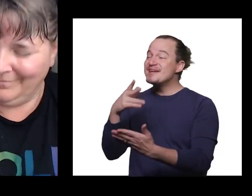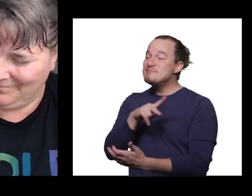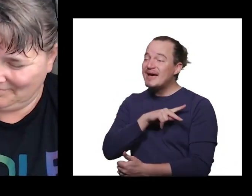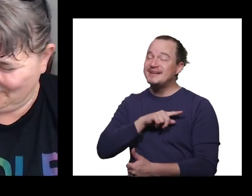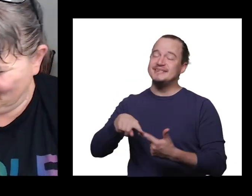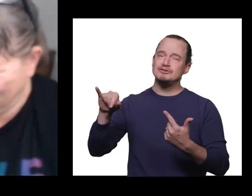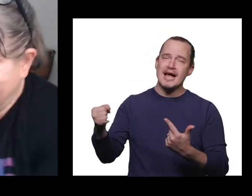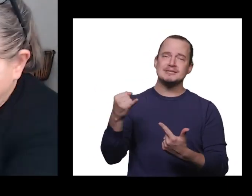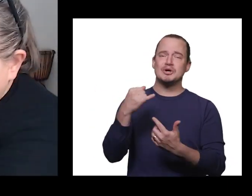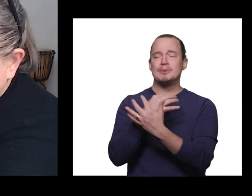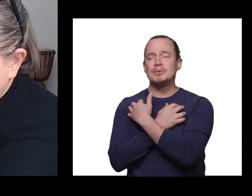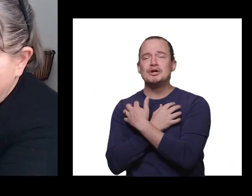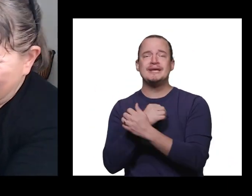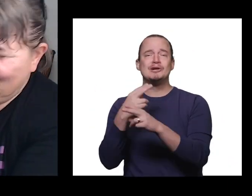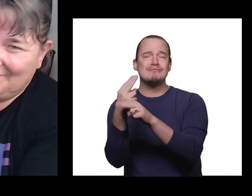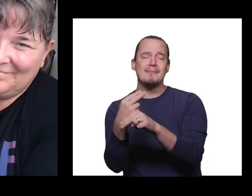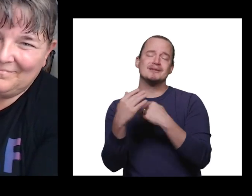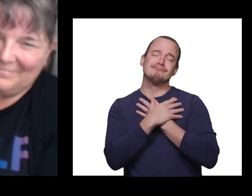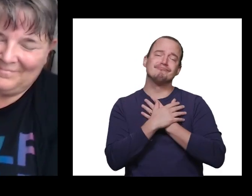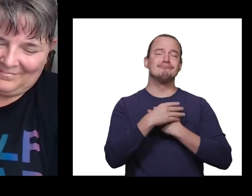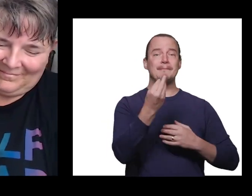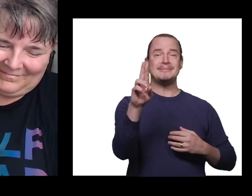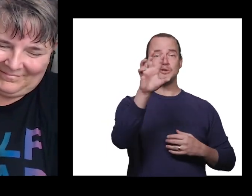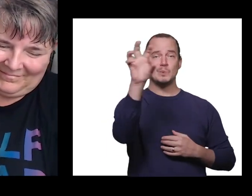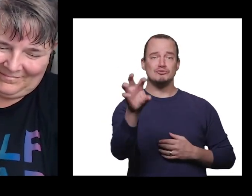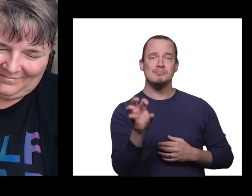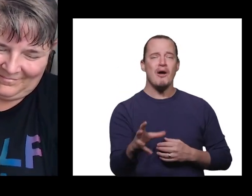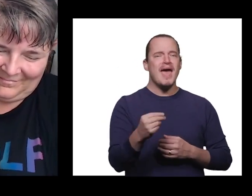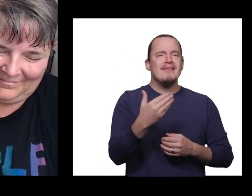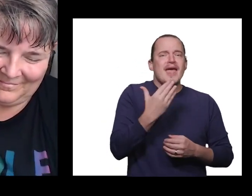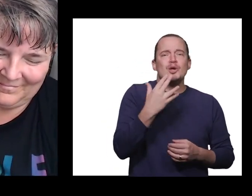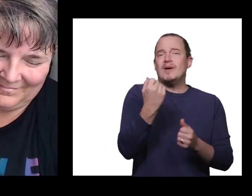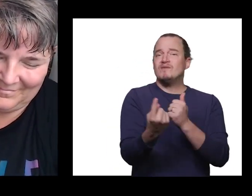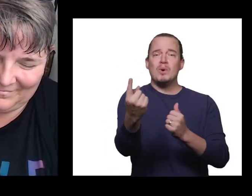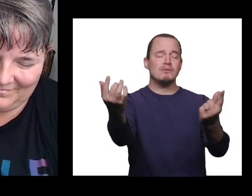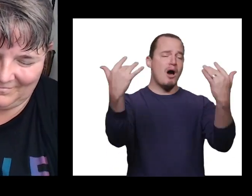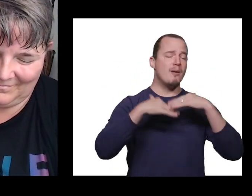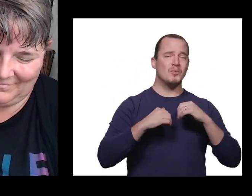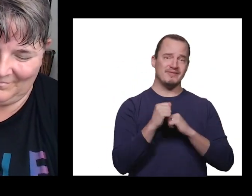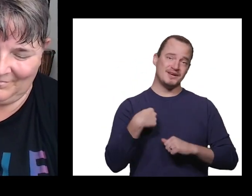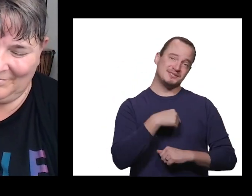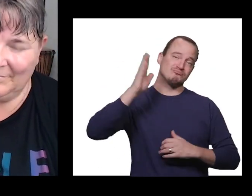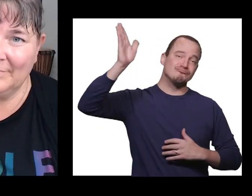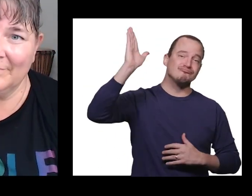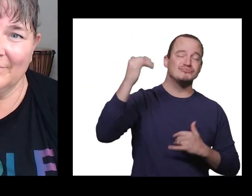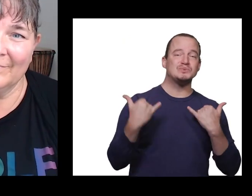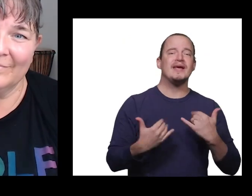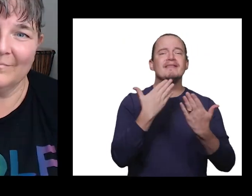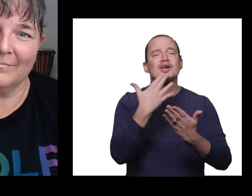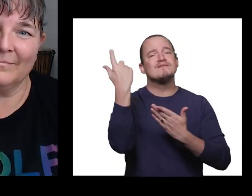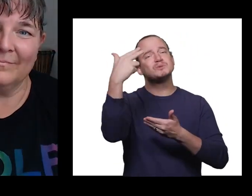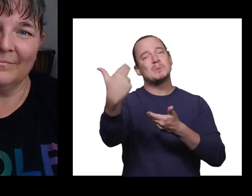Thank you, Penny. Thank you, Jasper, Bernie, Rabbit, and thank you, Mr. Question Mark. And thanks to everyone who's in attendance with